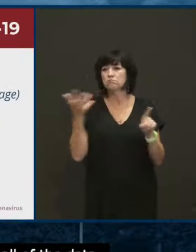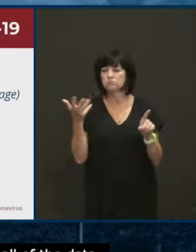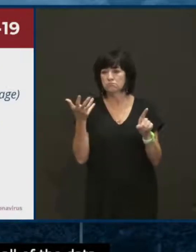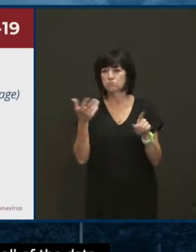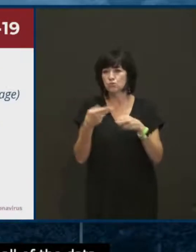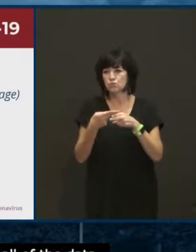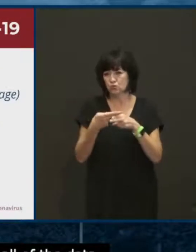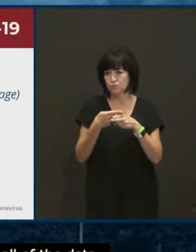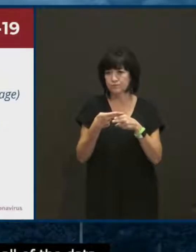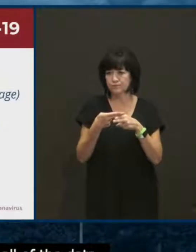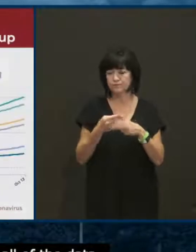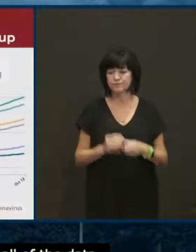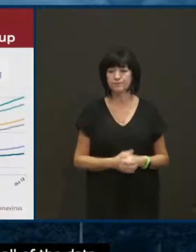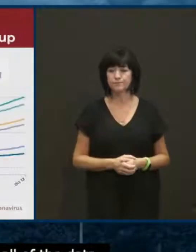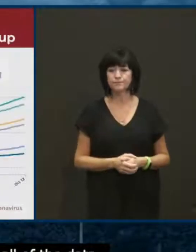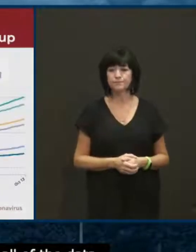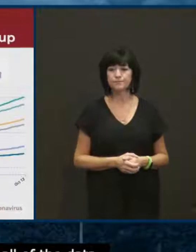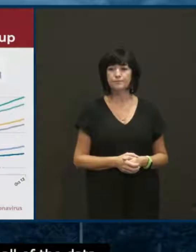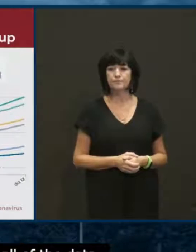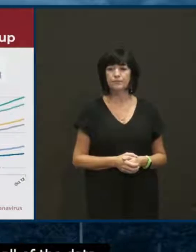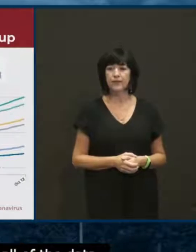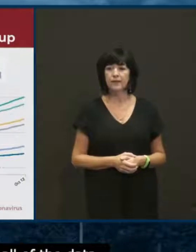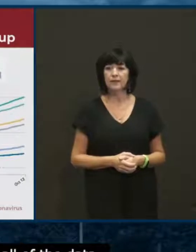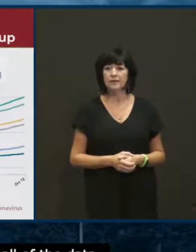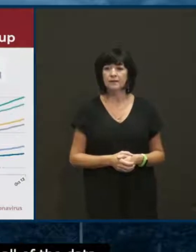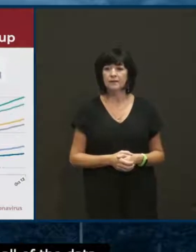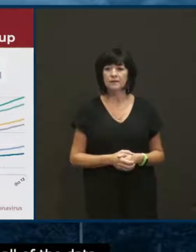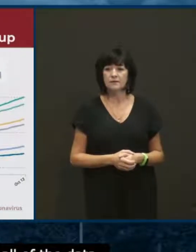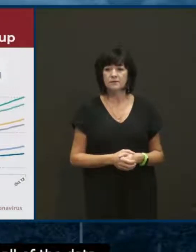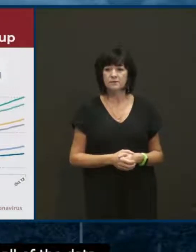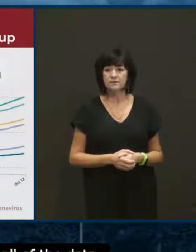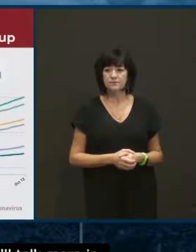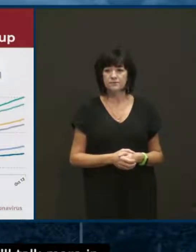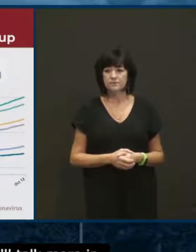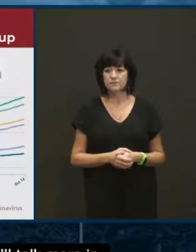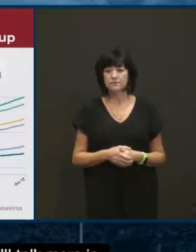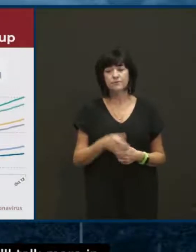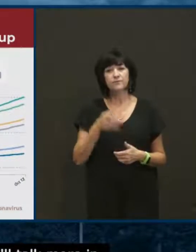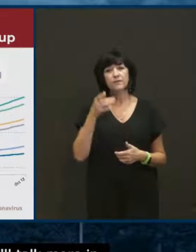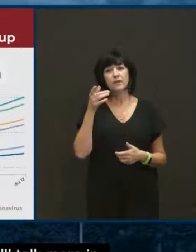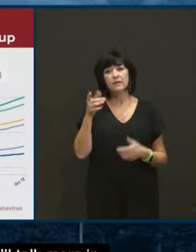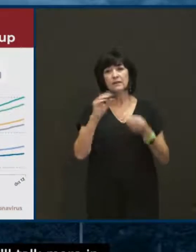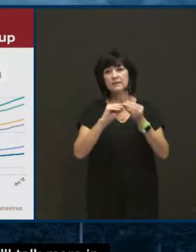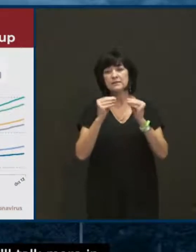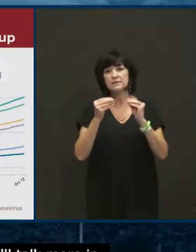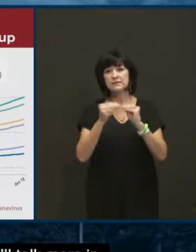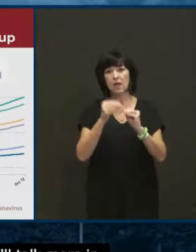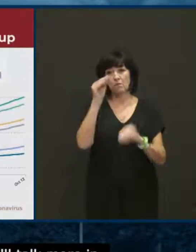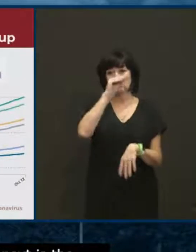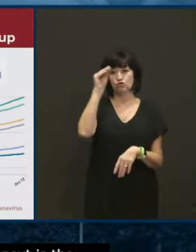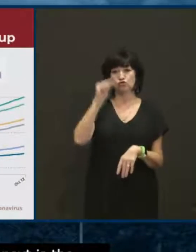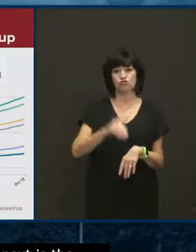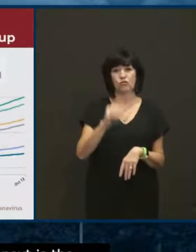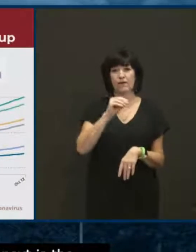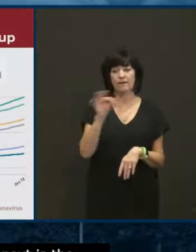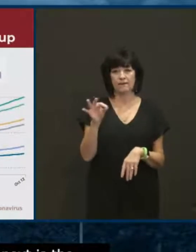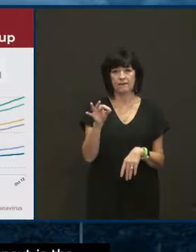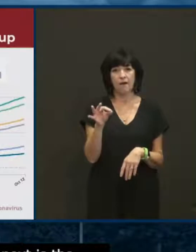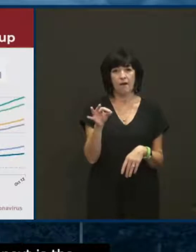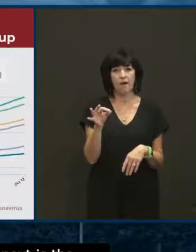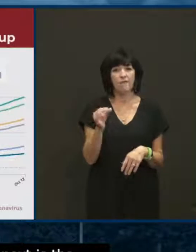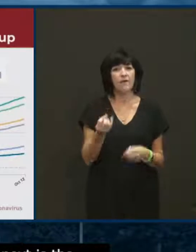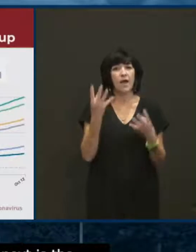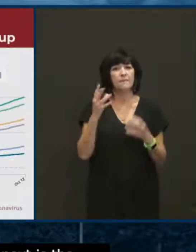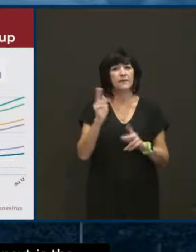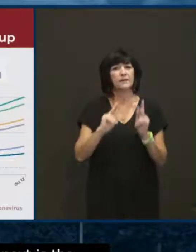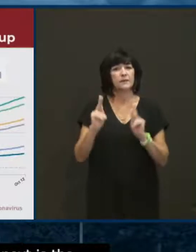minutes. And so up next is our rate of positive cases. Again, that young adult group continues